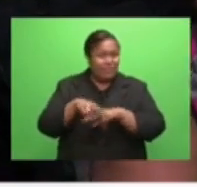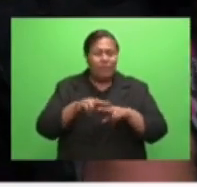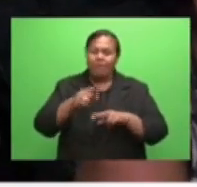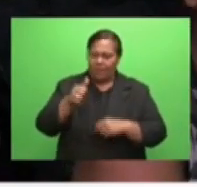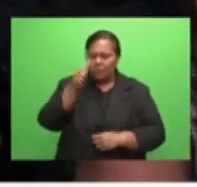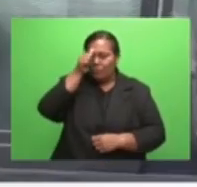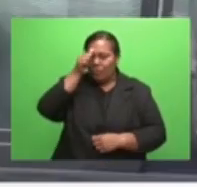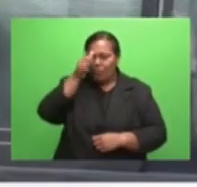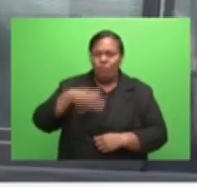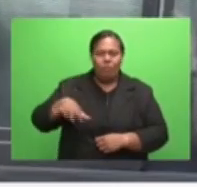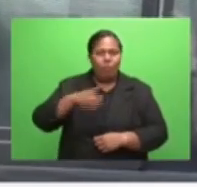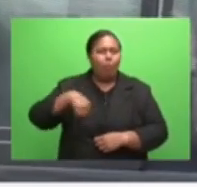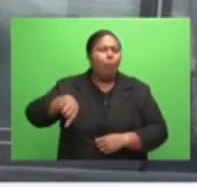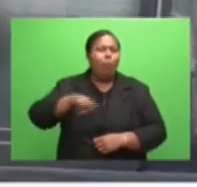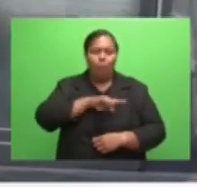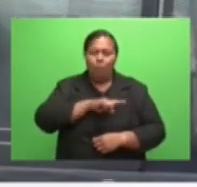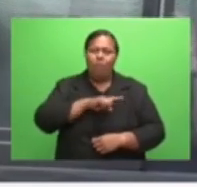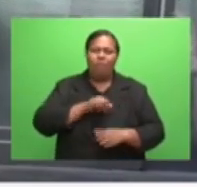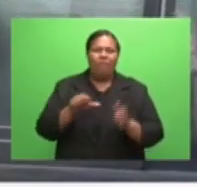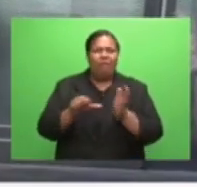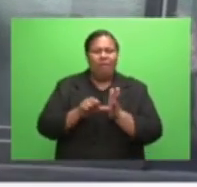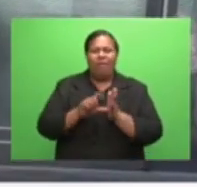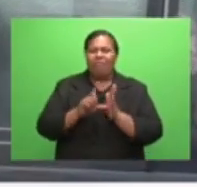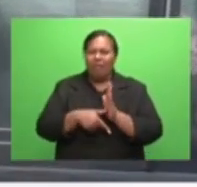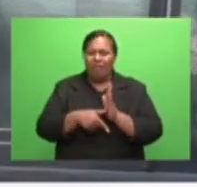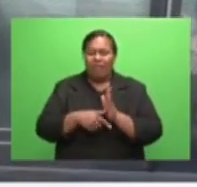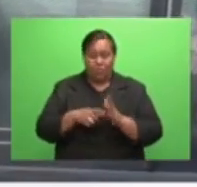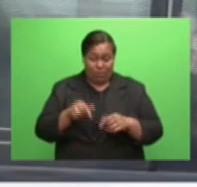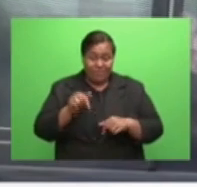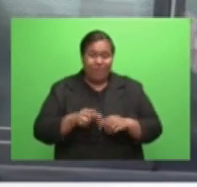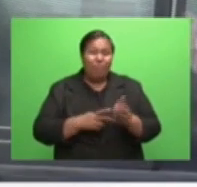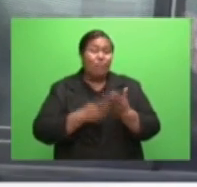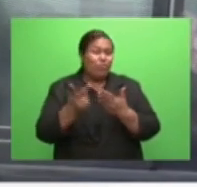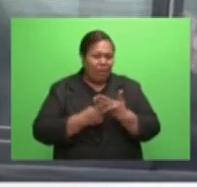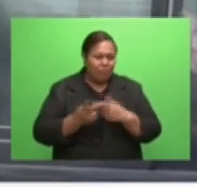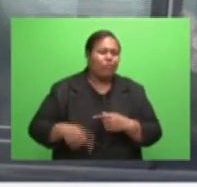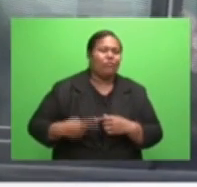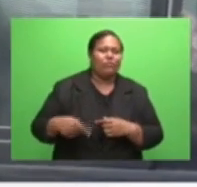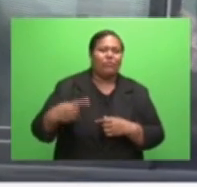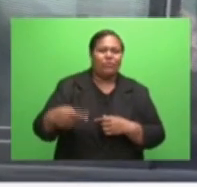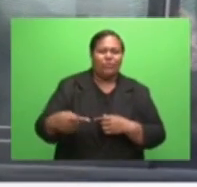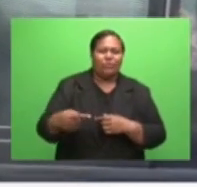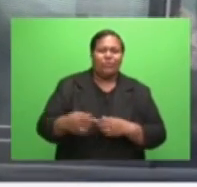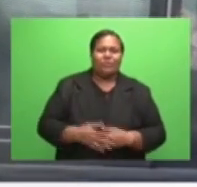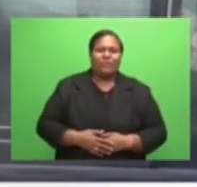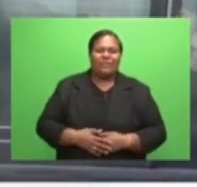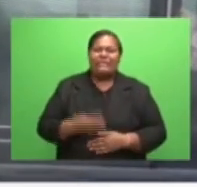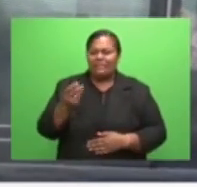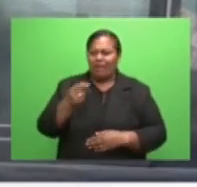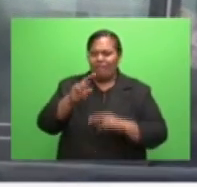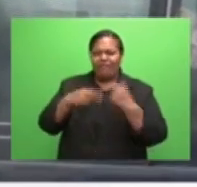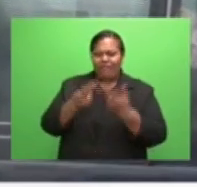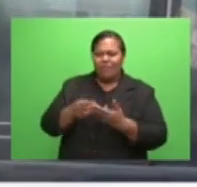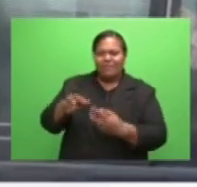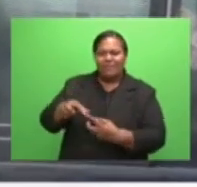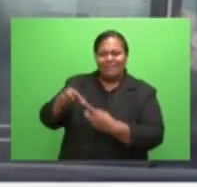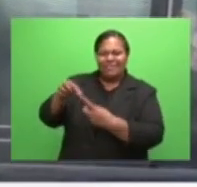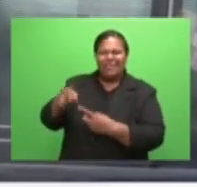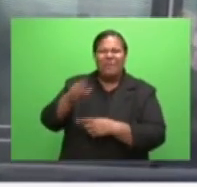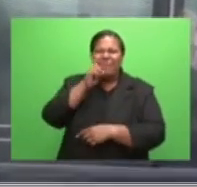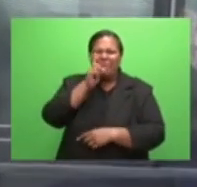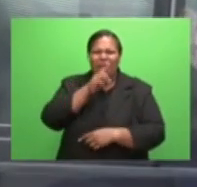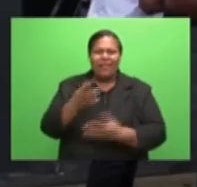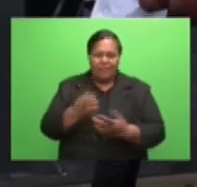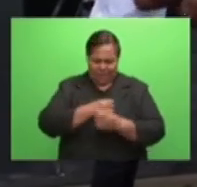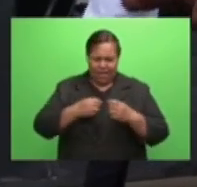hard times. So this is an initiative, it's an ongoing thing. It will continue, and these are just some of the families that were nominated by people,